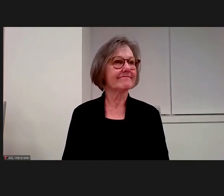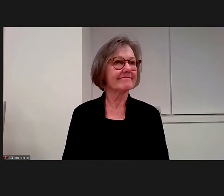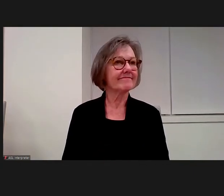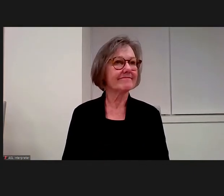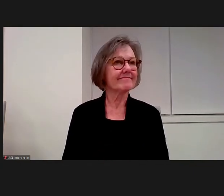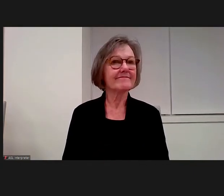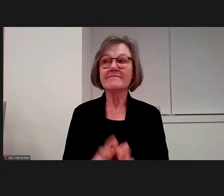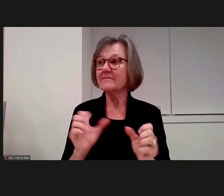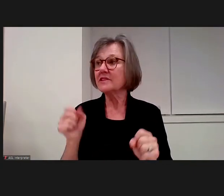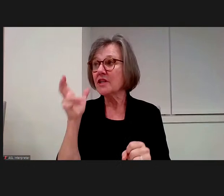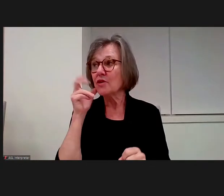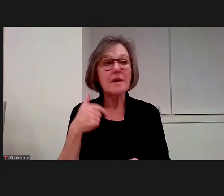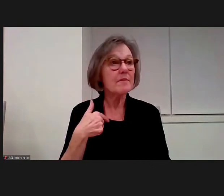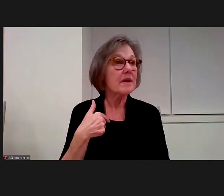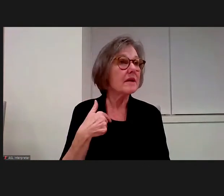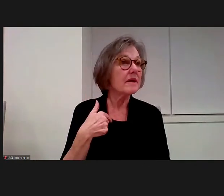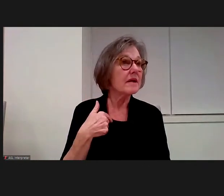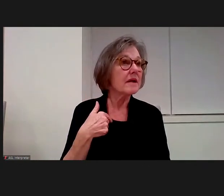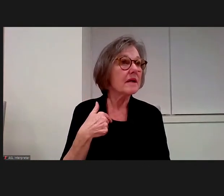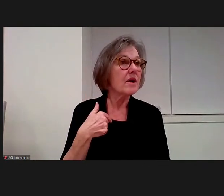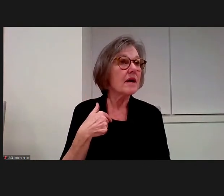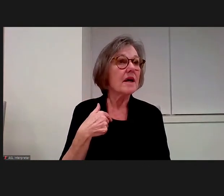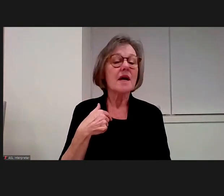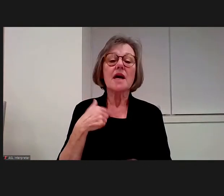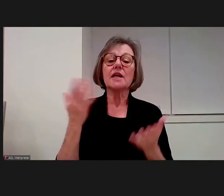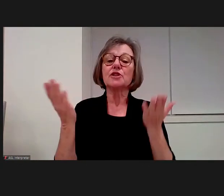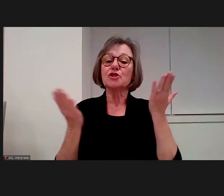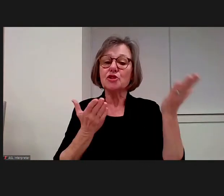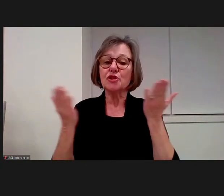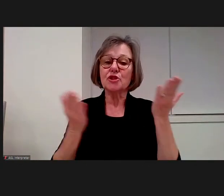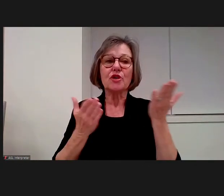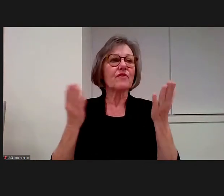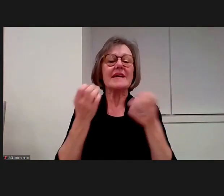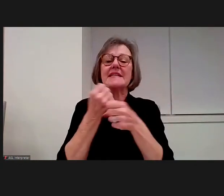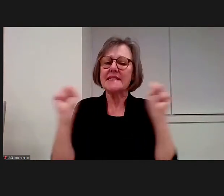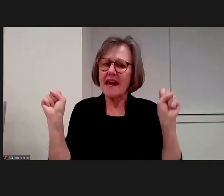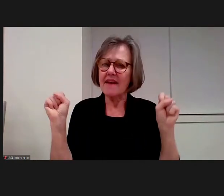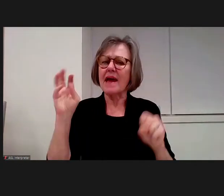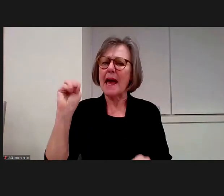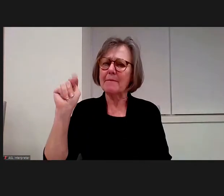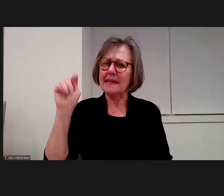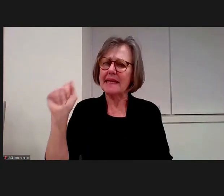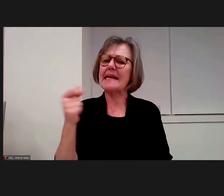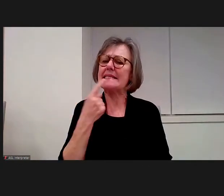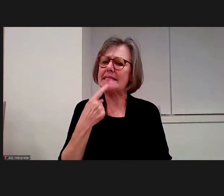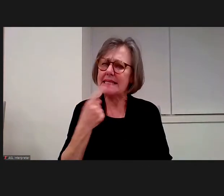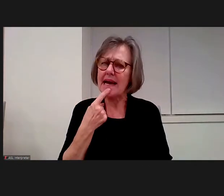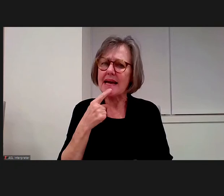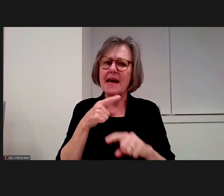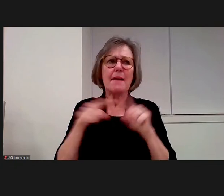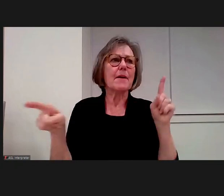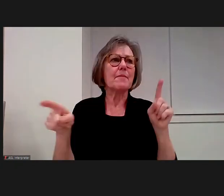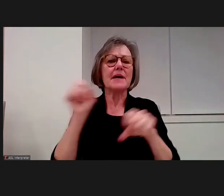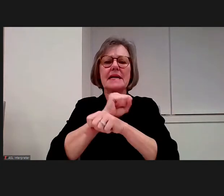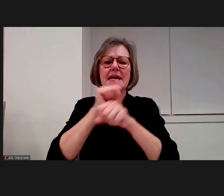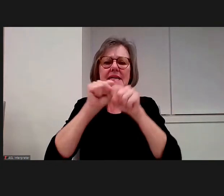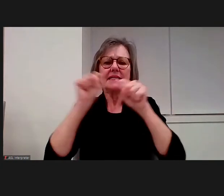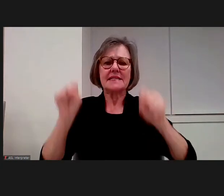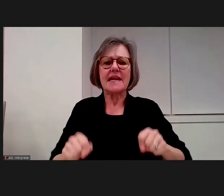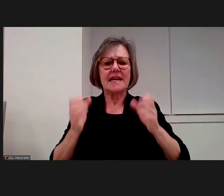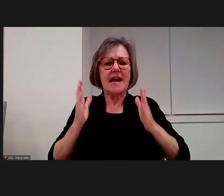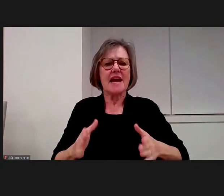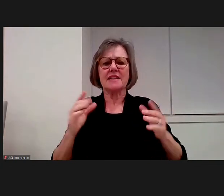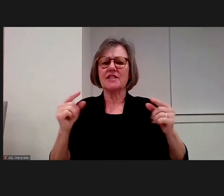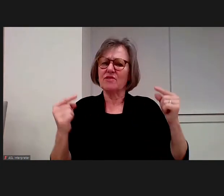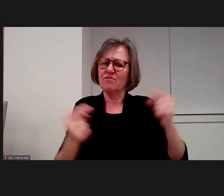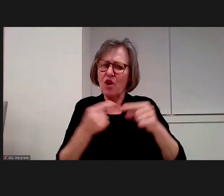Can you hear me? Yes. Service and safety is what the MTA says, but putting station agents in harm's way